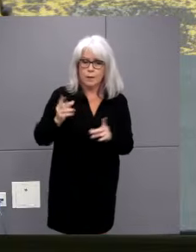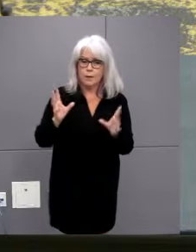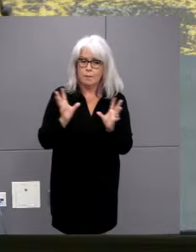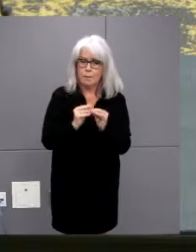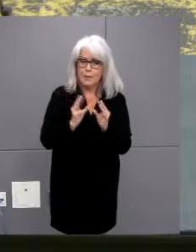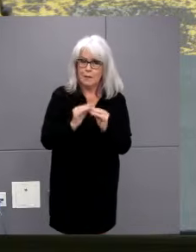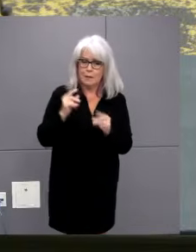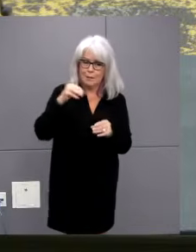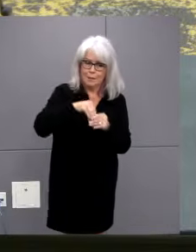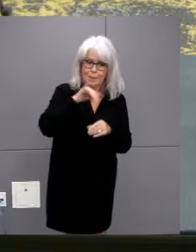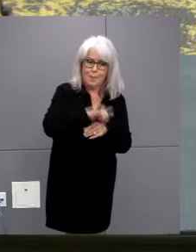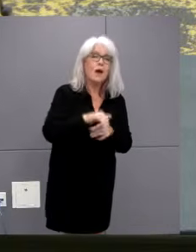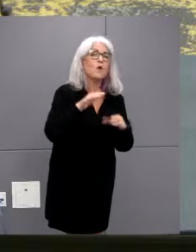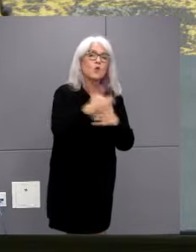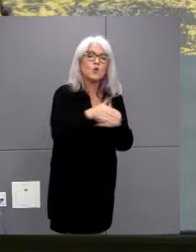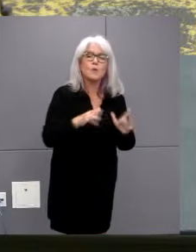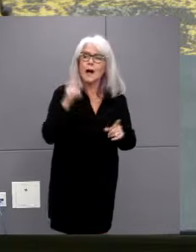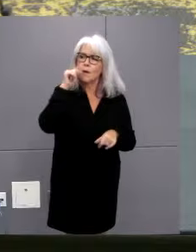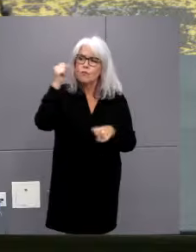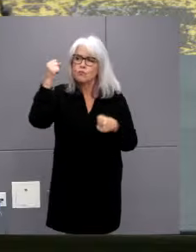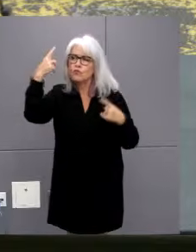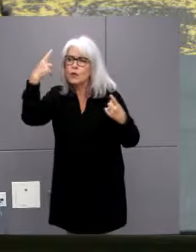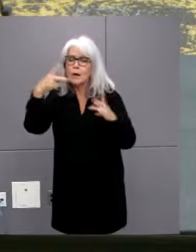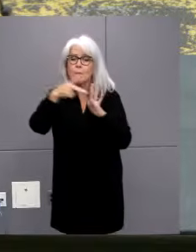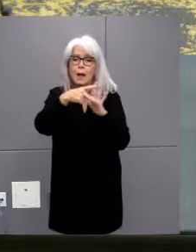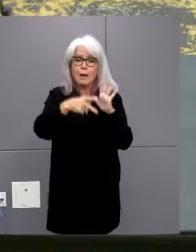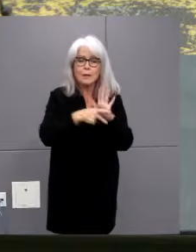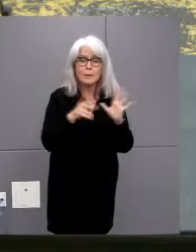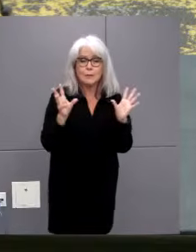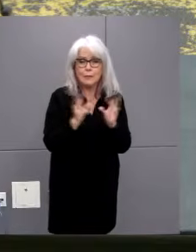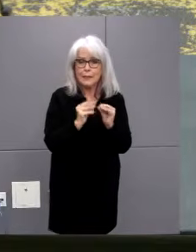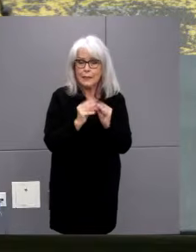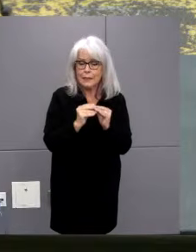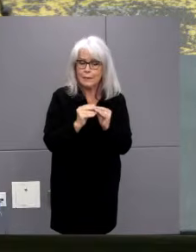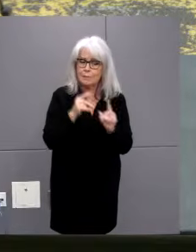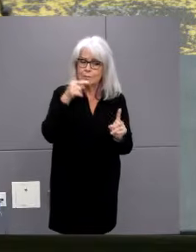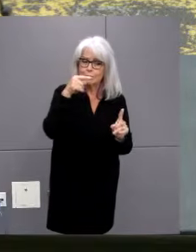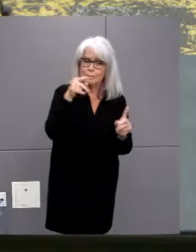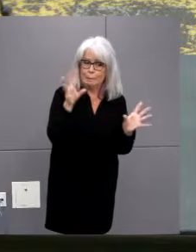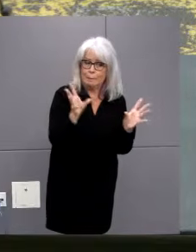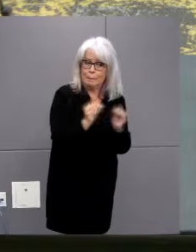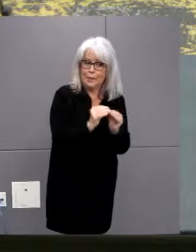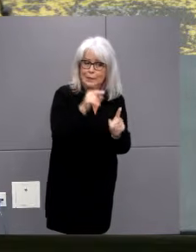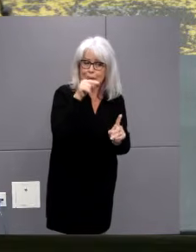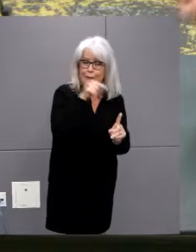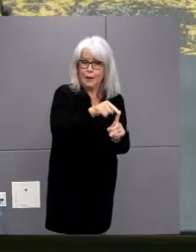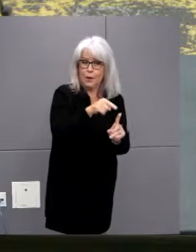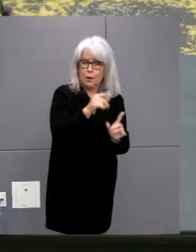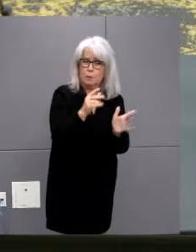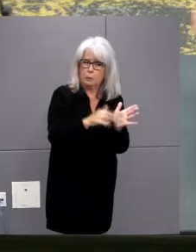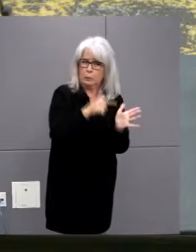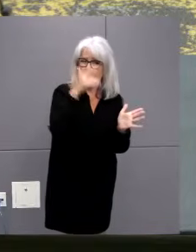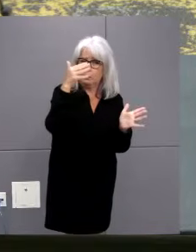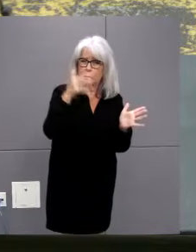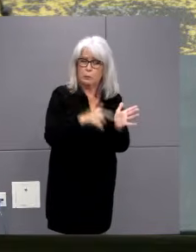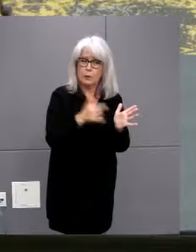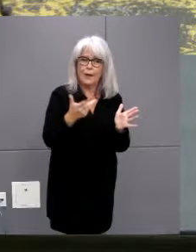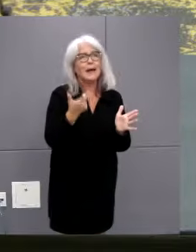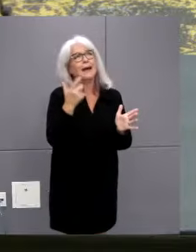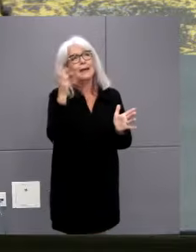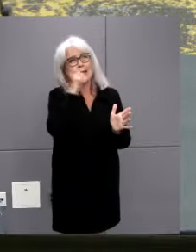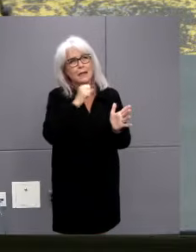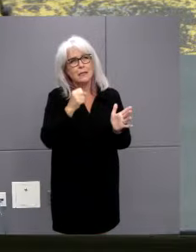those. So, and I understand the policy meeting, they meet, the committee meets there on occasion, or I guess more regularly, I'll